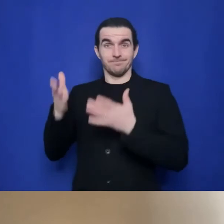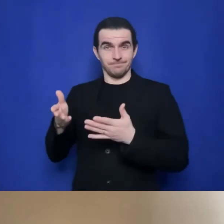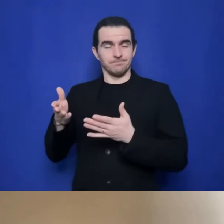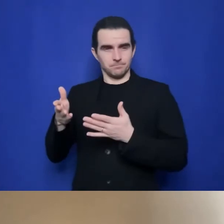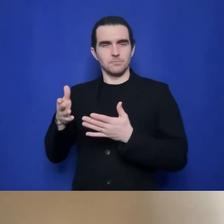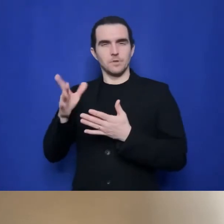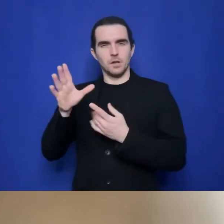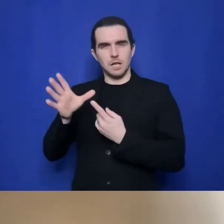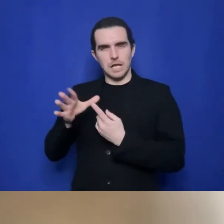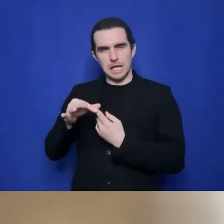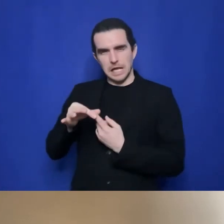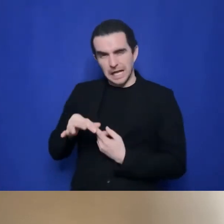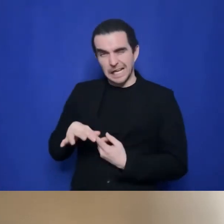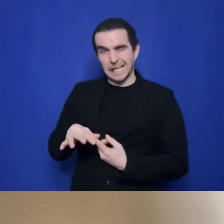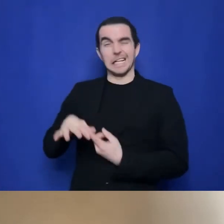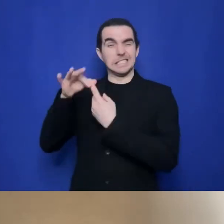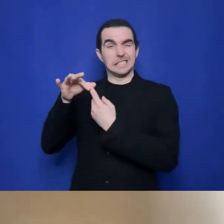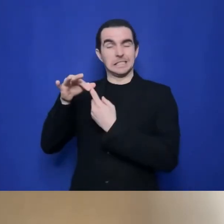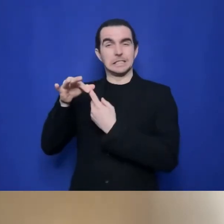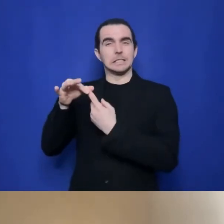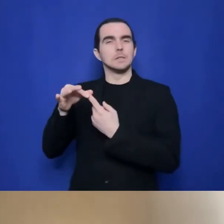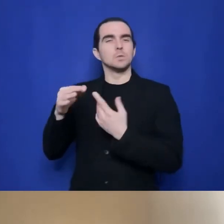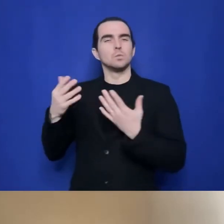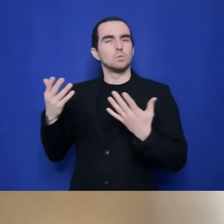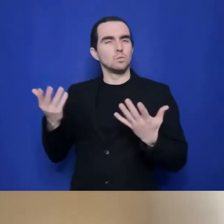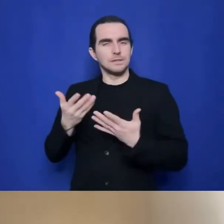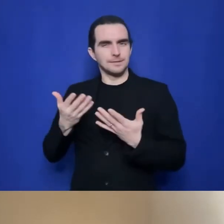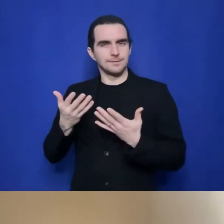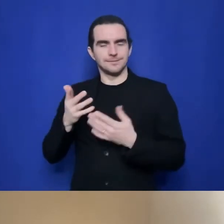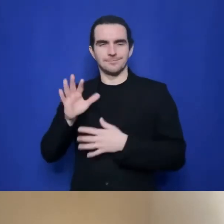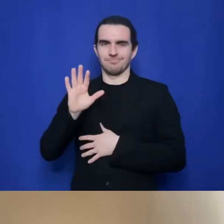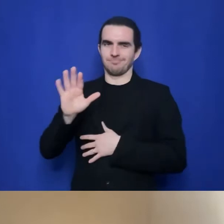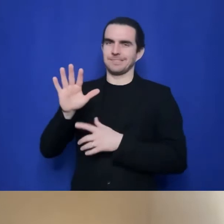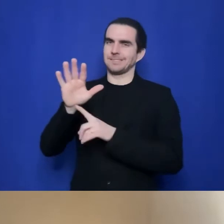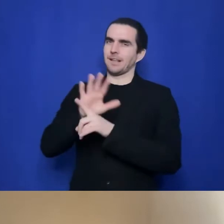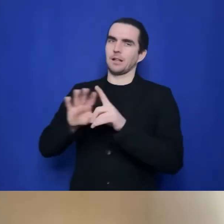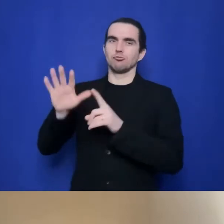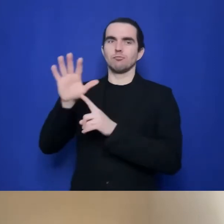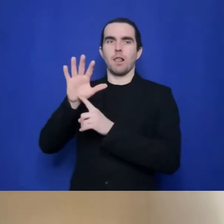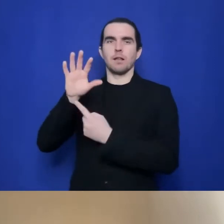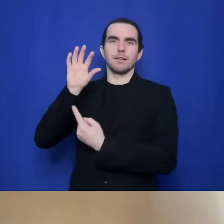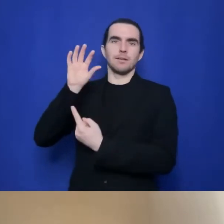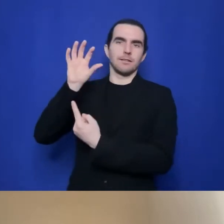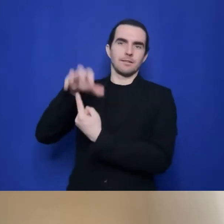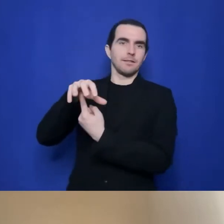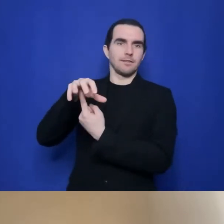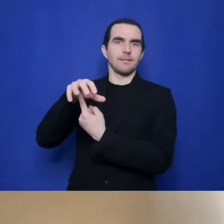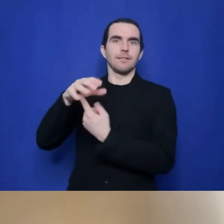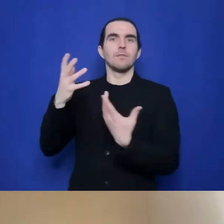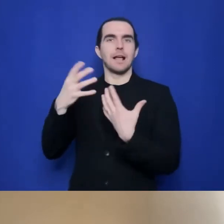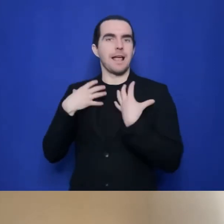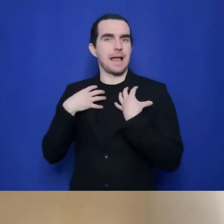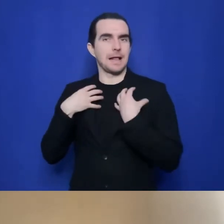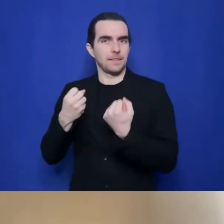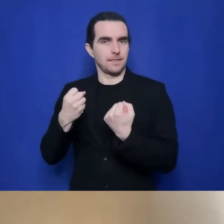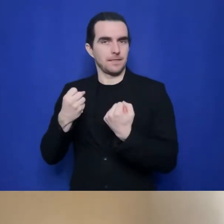National Center for Health, Physical Activity and Disabilities in the state of